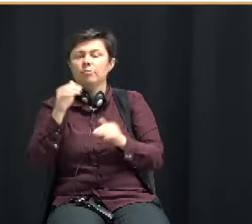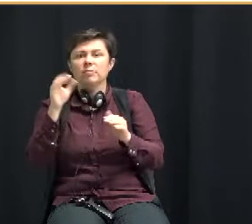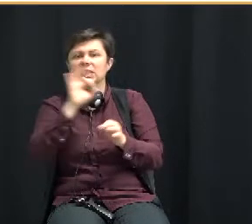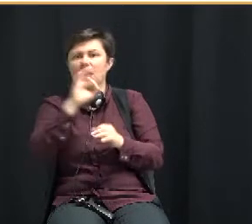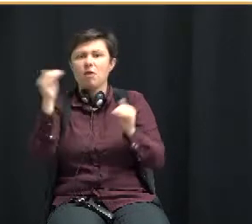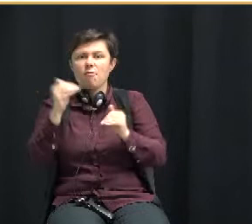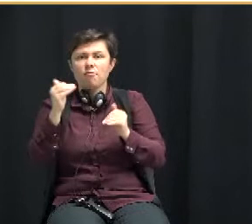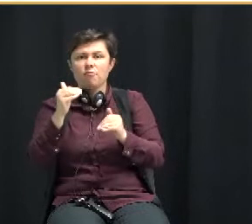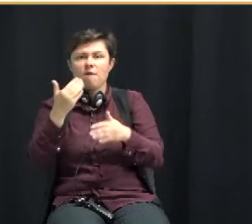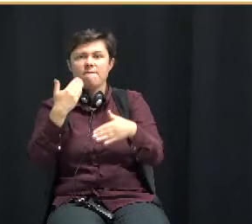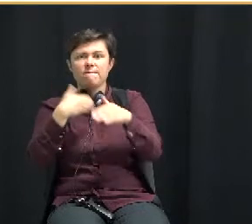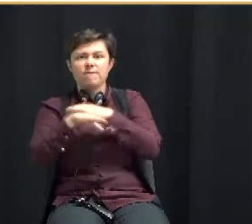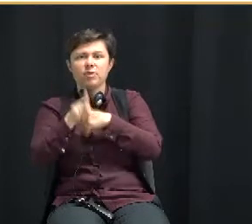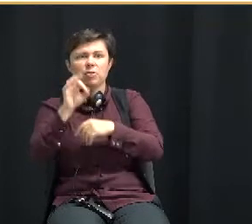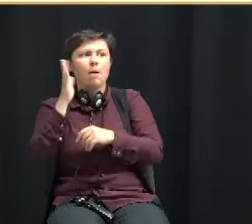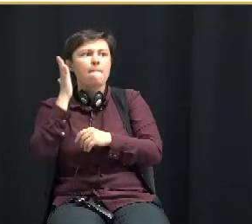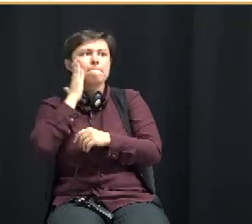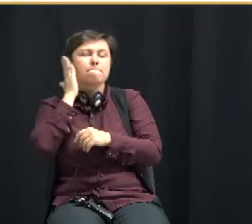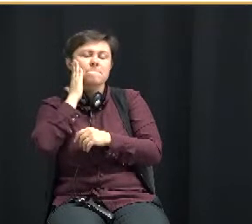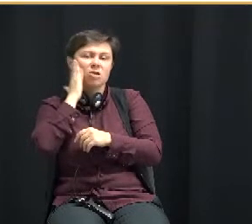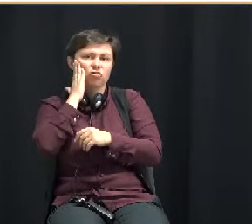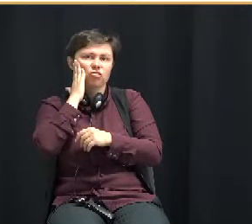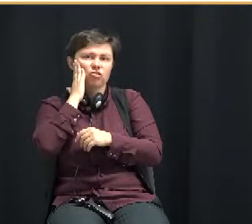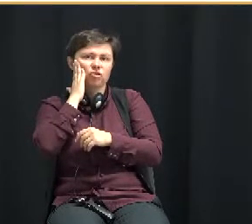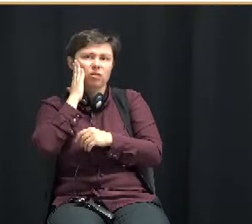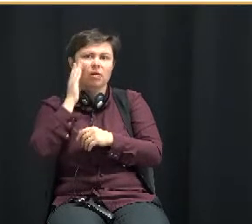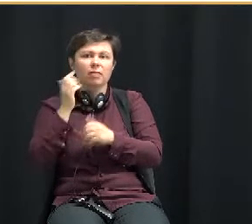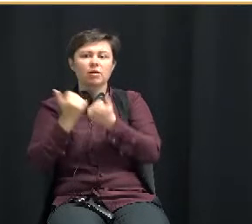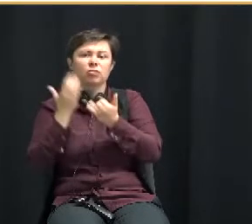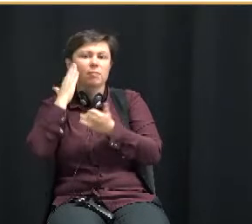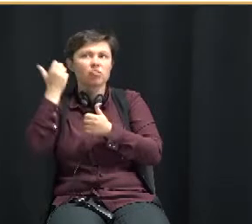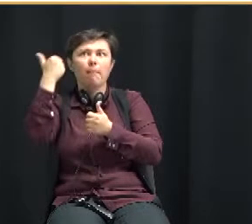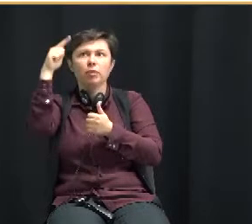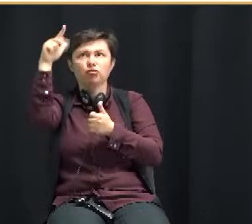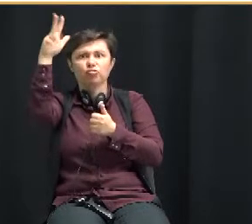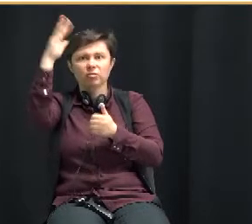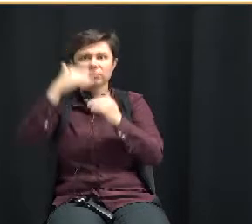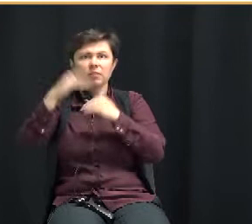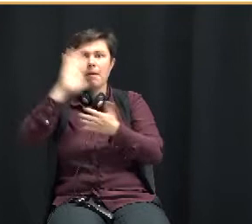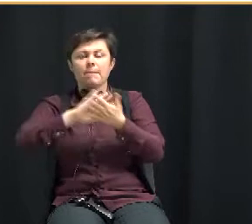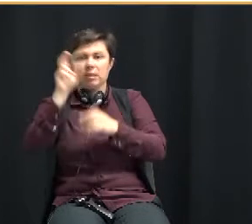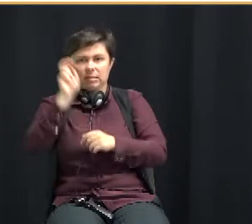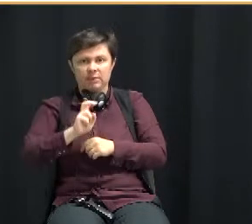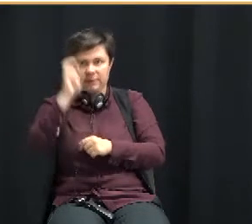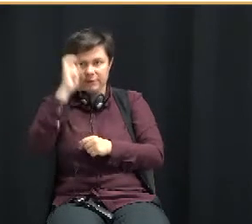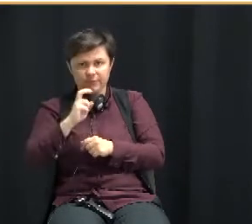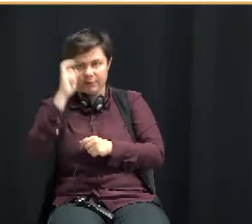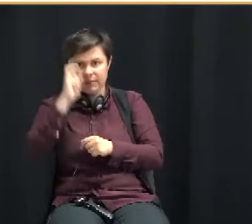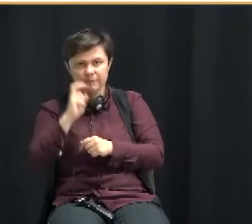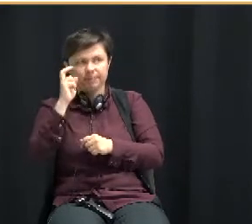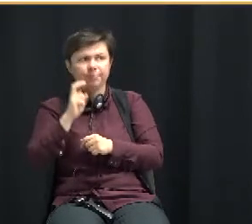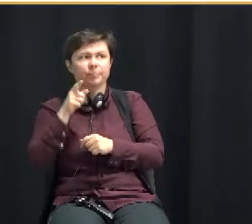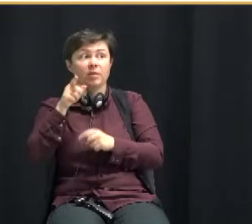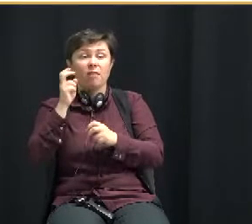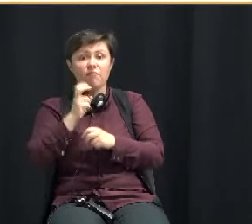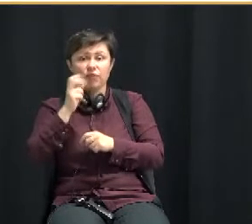they have actually none chance to get out of their flats if they're on the fourth floor without elevator.